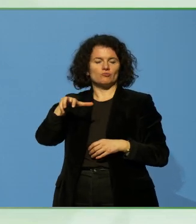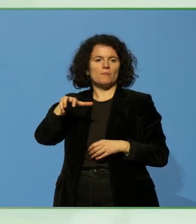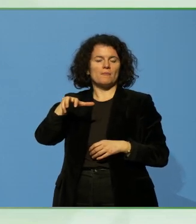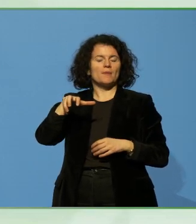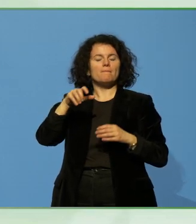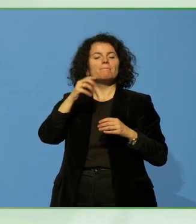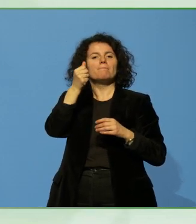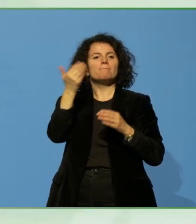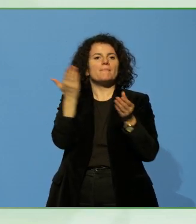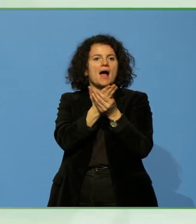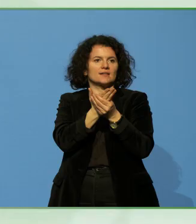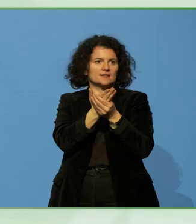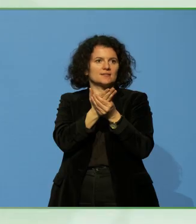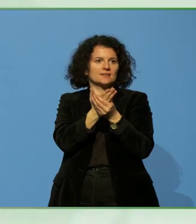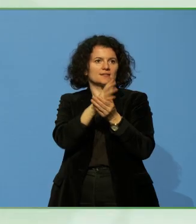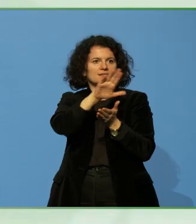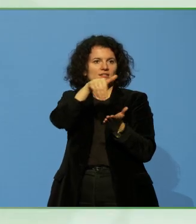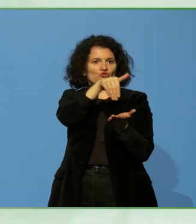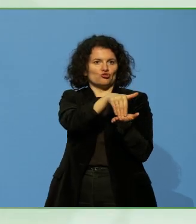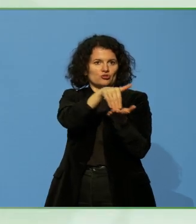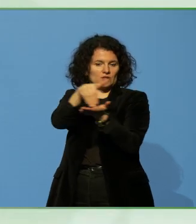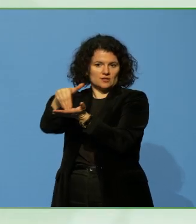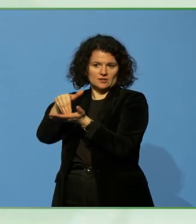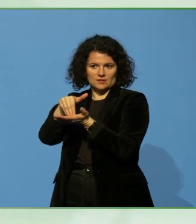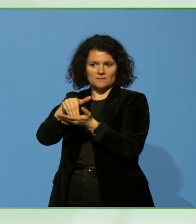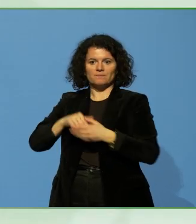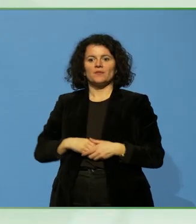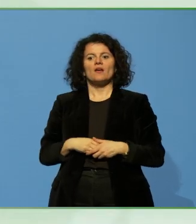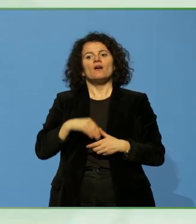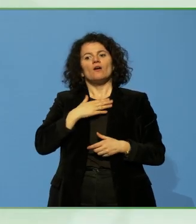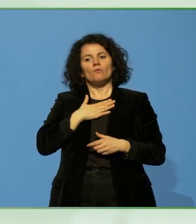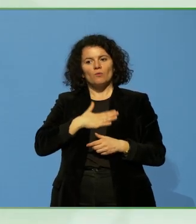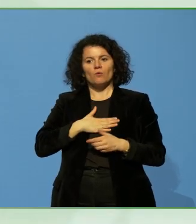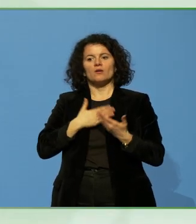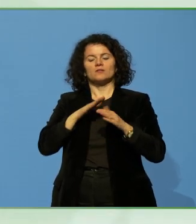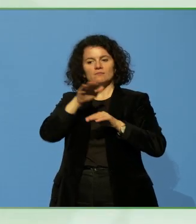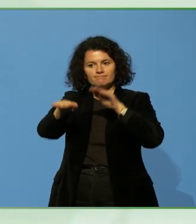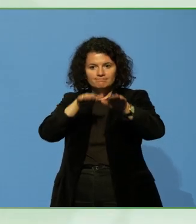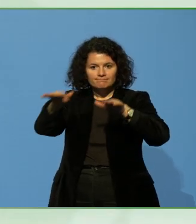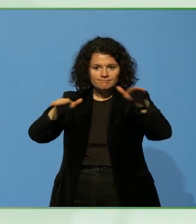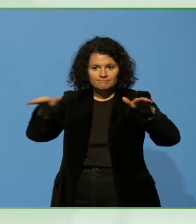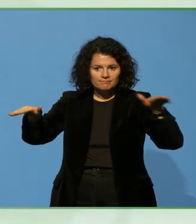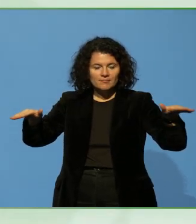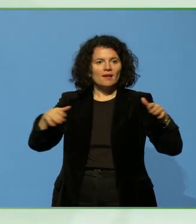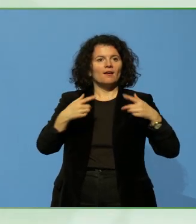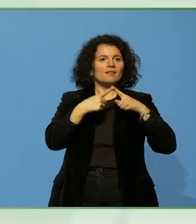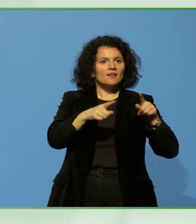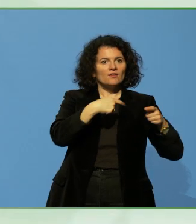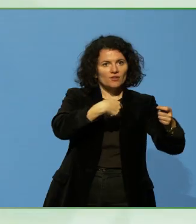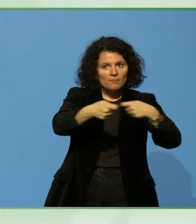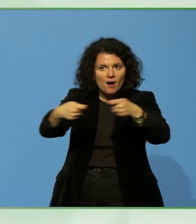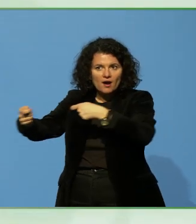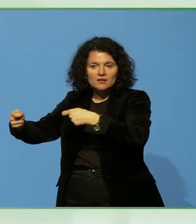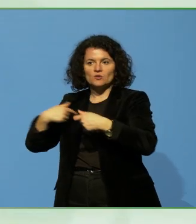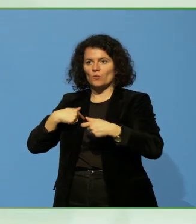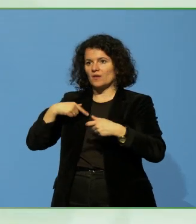We everywhere do a active reach out to the markets and to make sure that we talk with